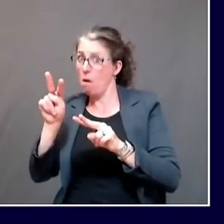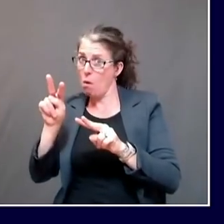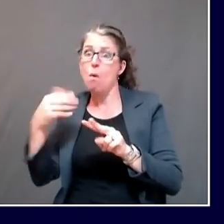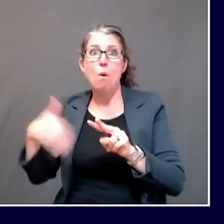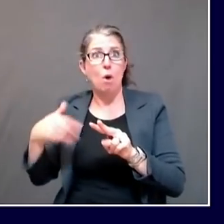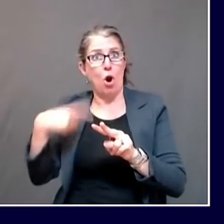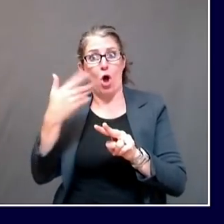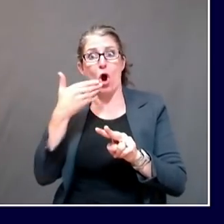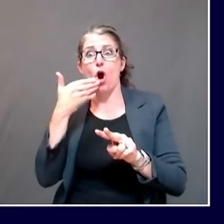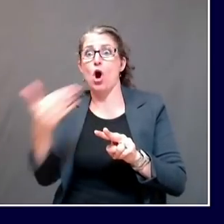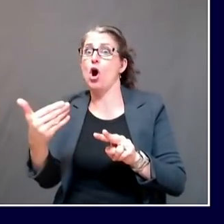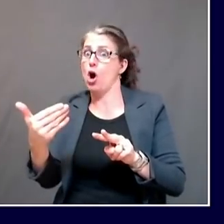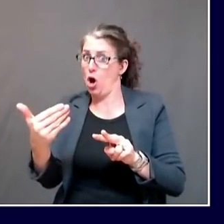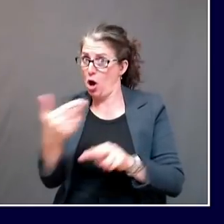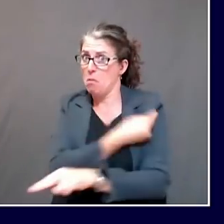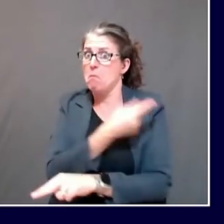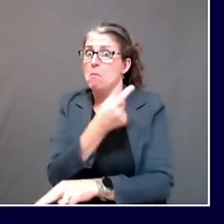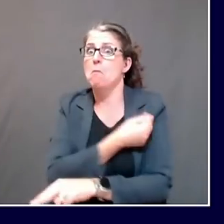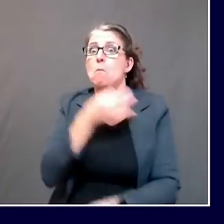by the FDA and others,